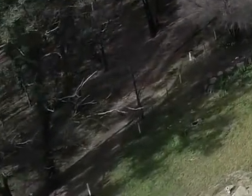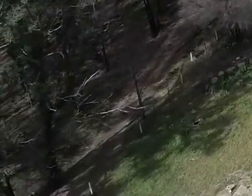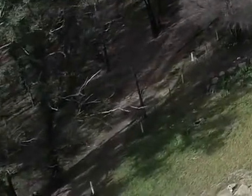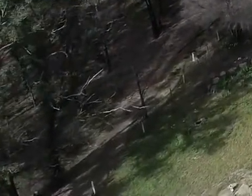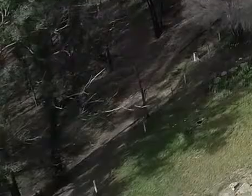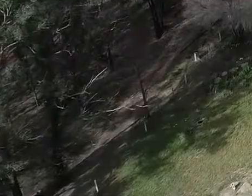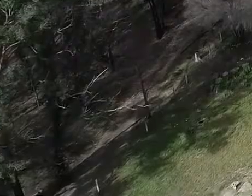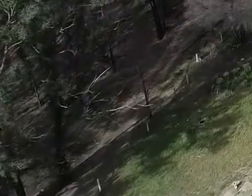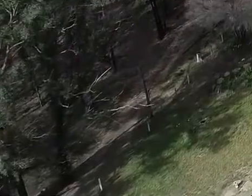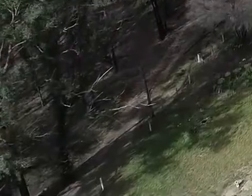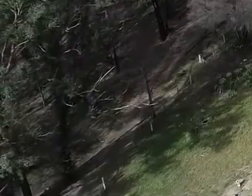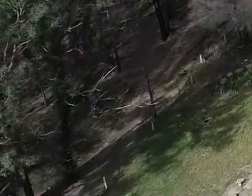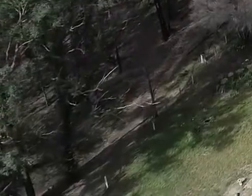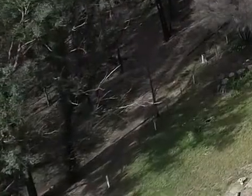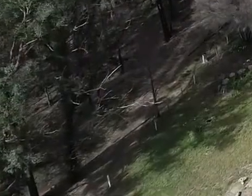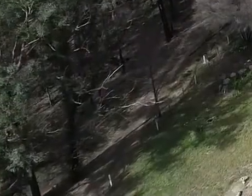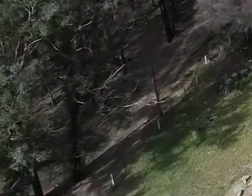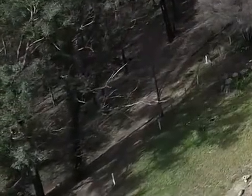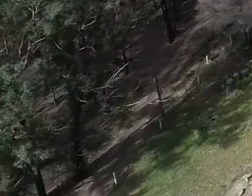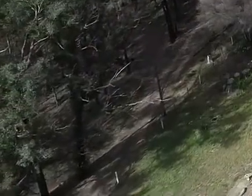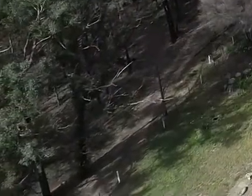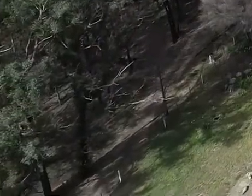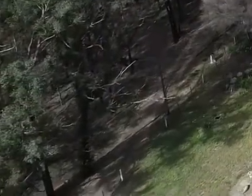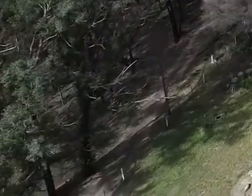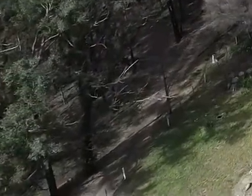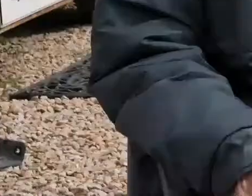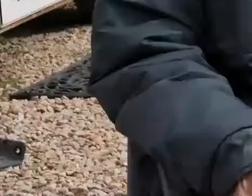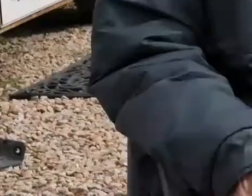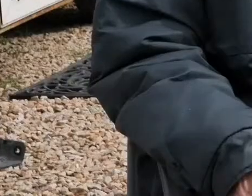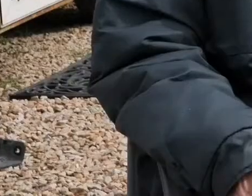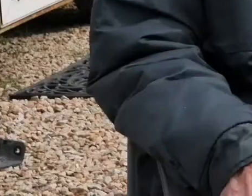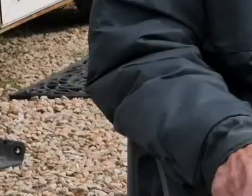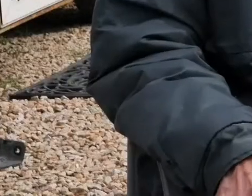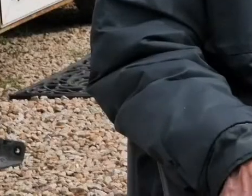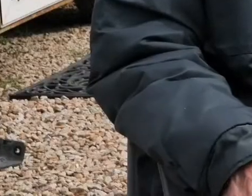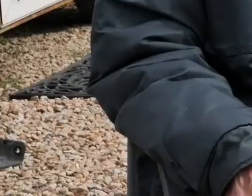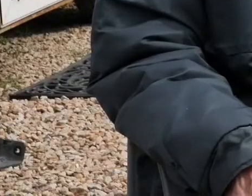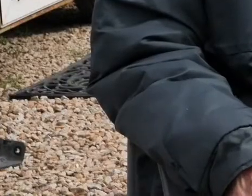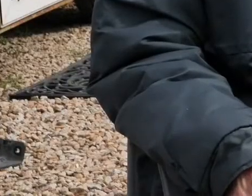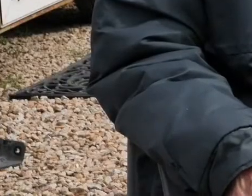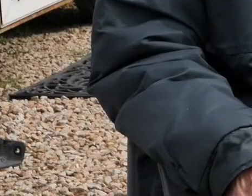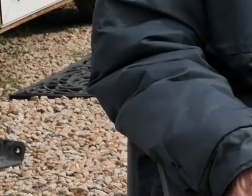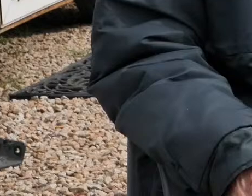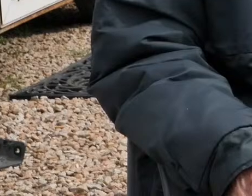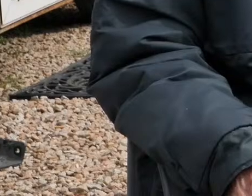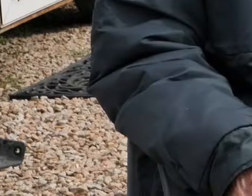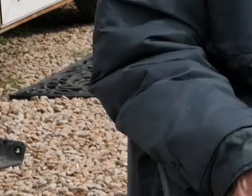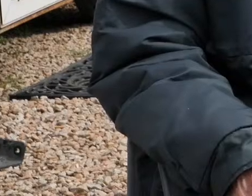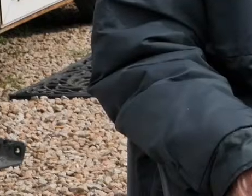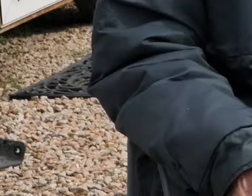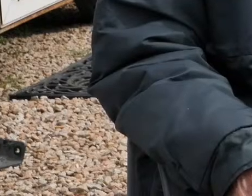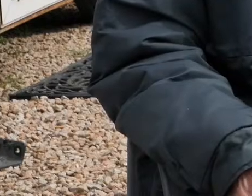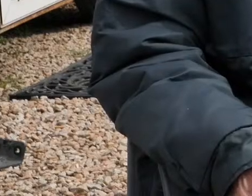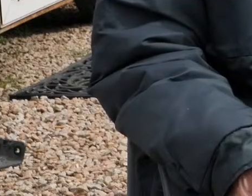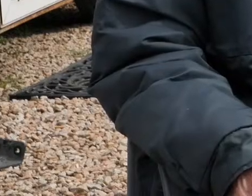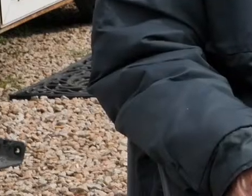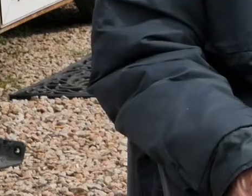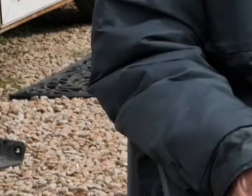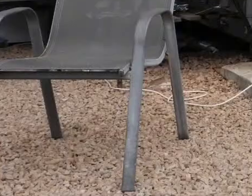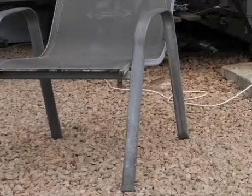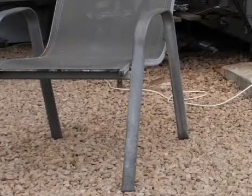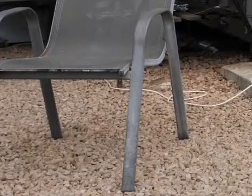on my neck, upper neck, and some sort of growth in my spine at the bottom, emphysema, and just had a heart attack a couple of years